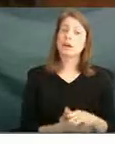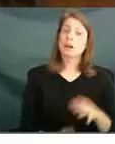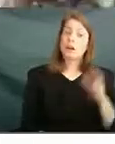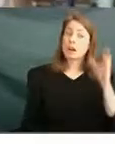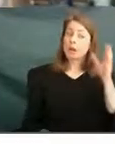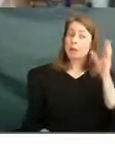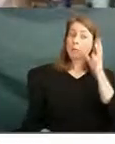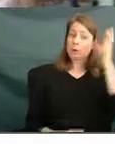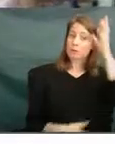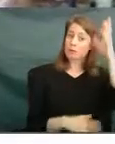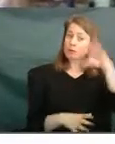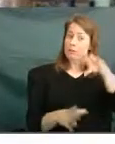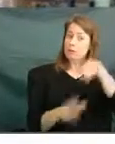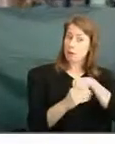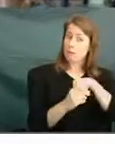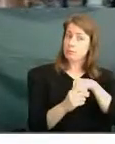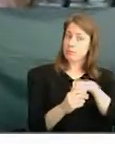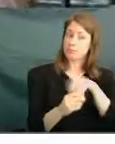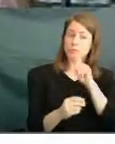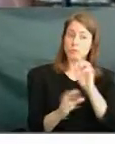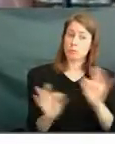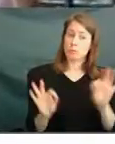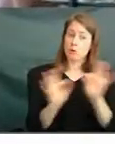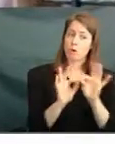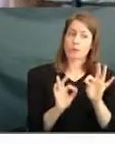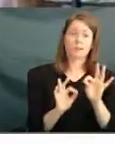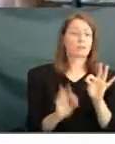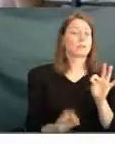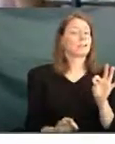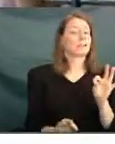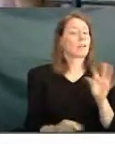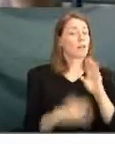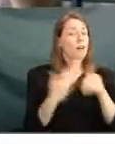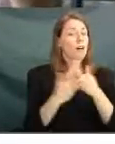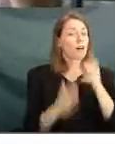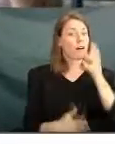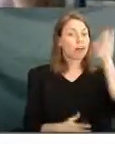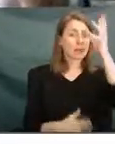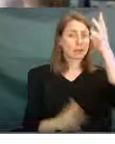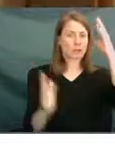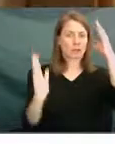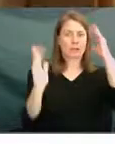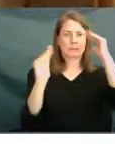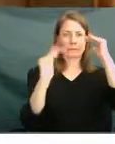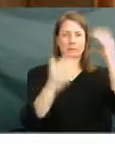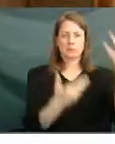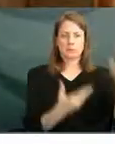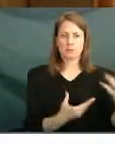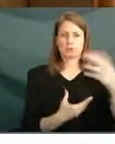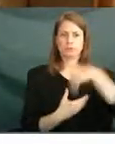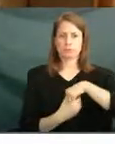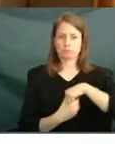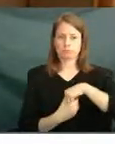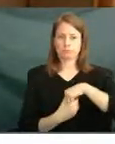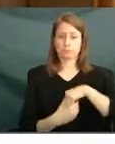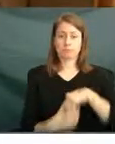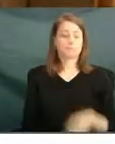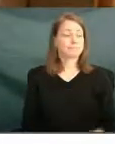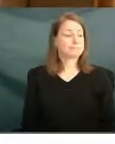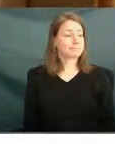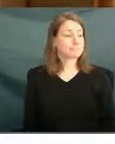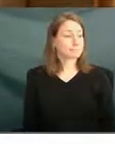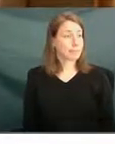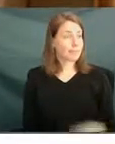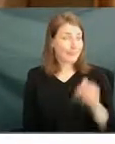role. If there's a pupil who is being left out and the parents take it up with the school, then we're all called in as a